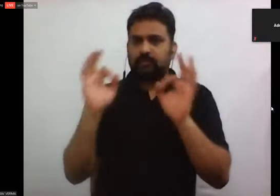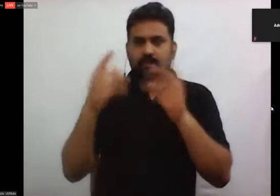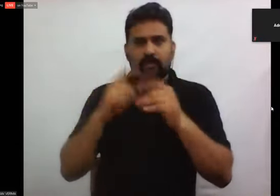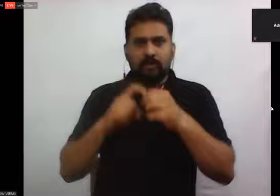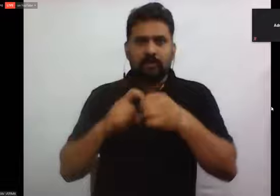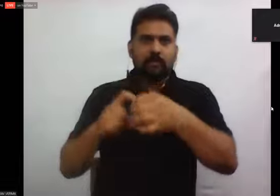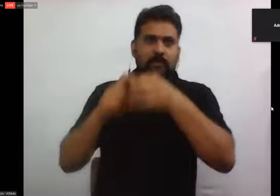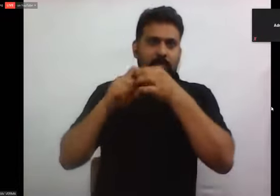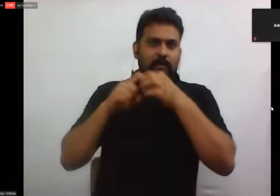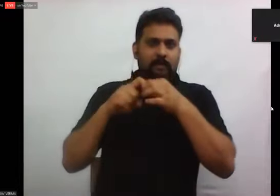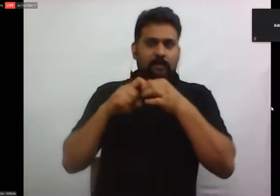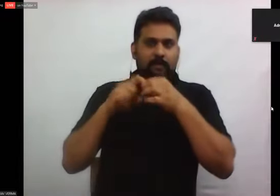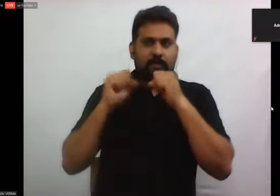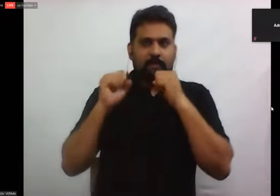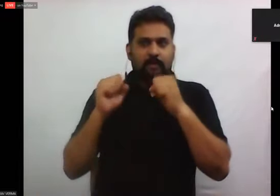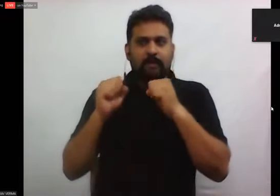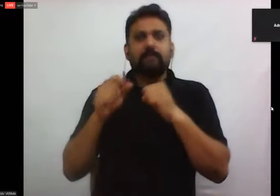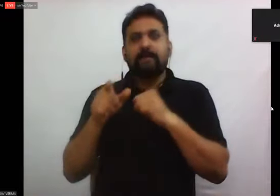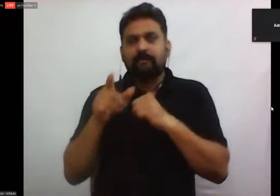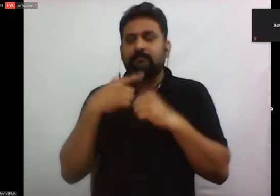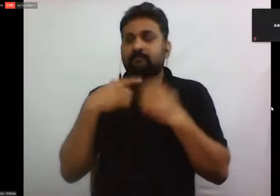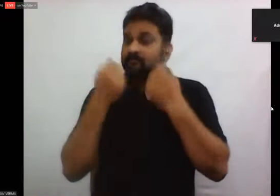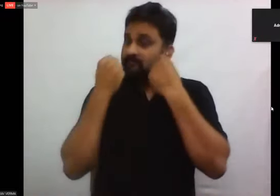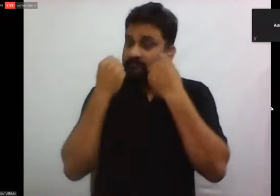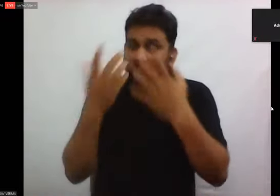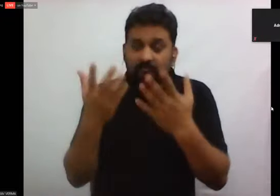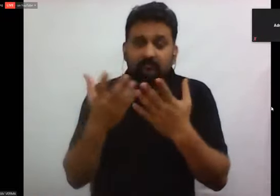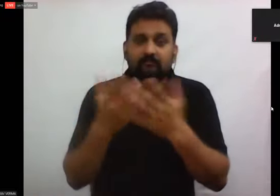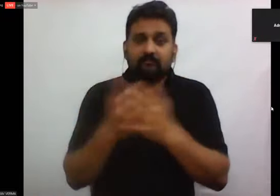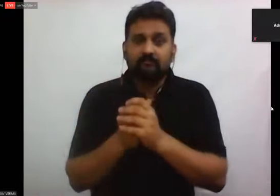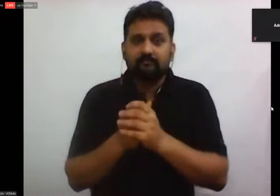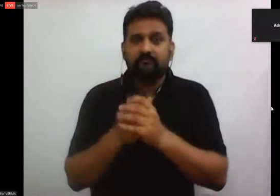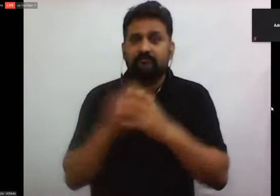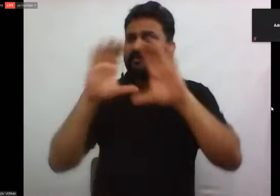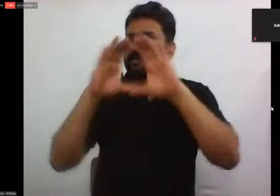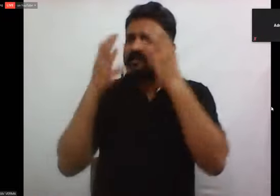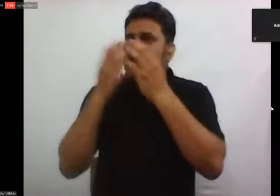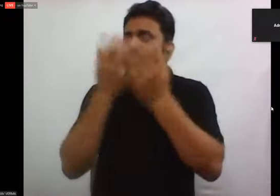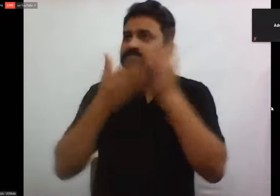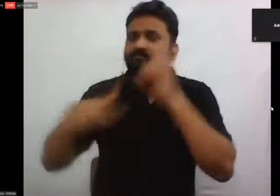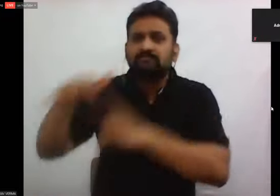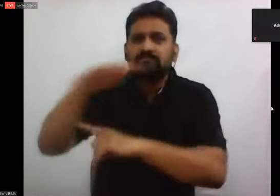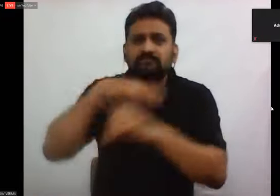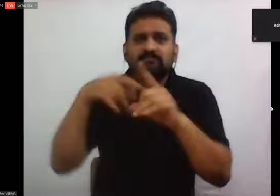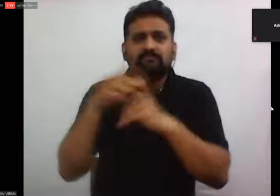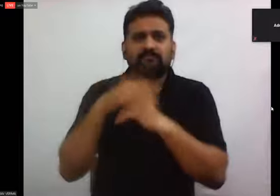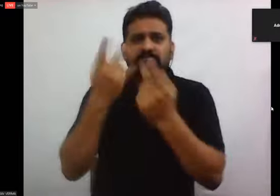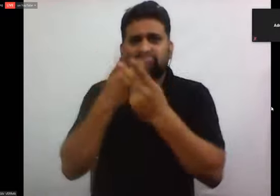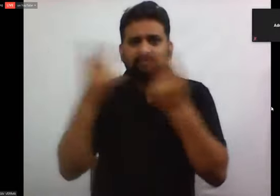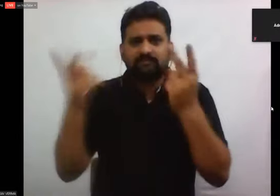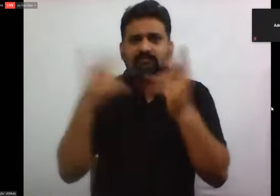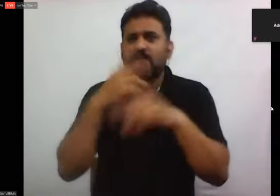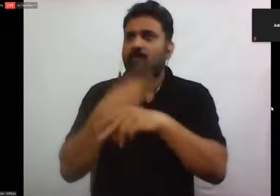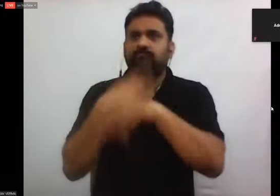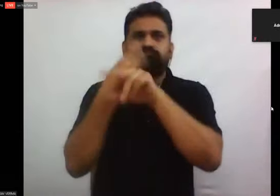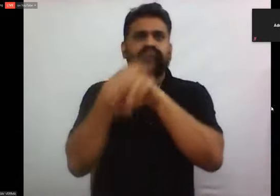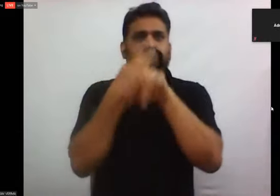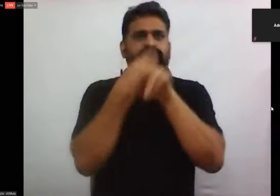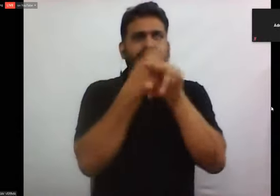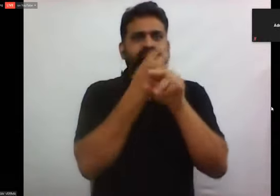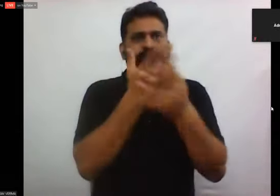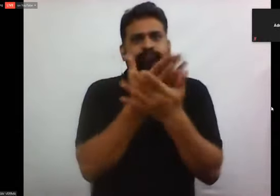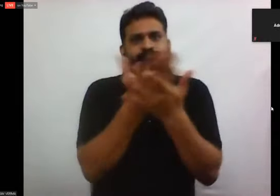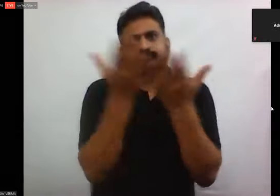question, because a lot of classes on all, everything is virtual now. Everything